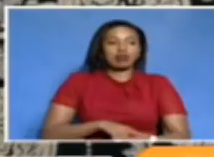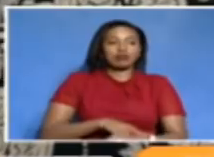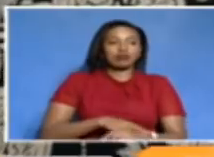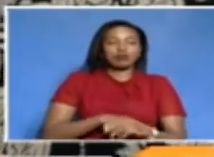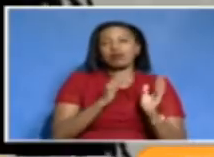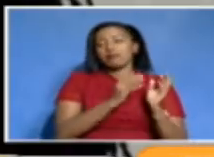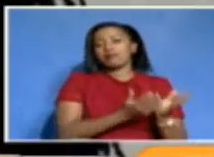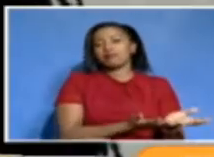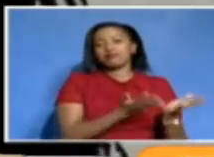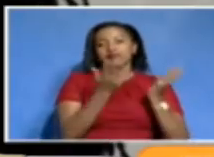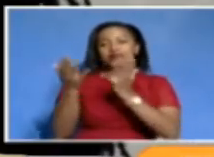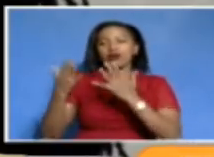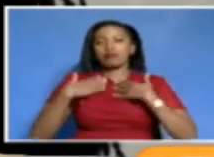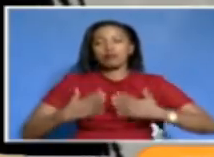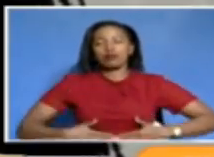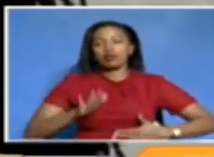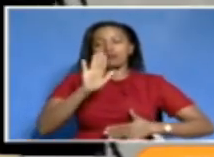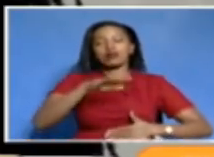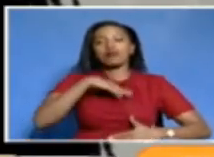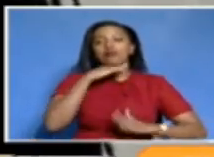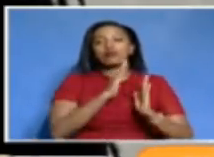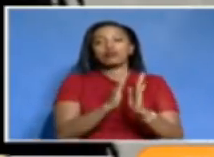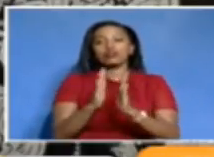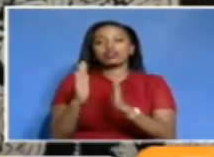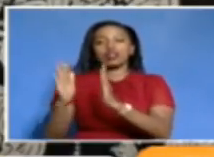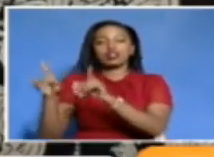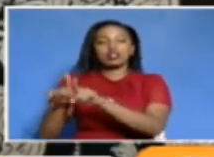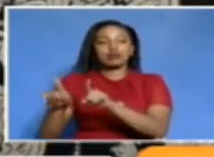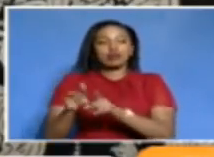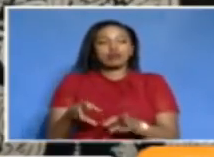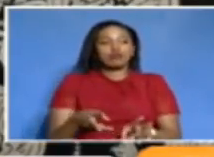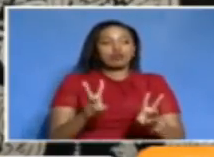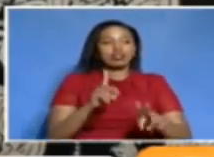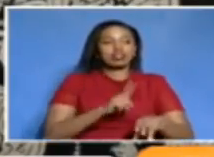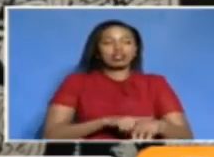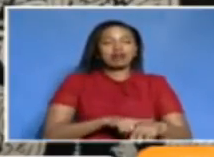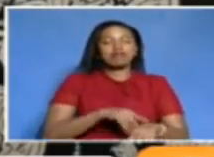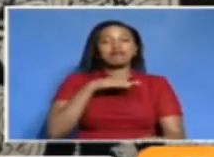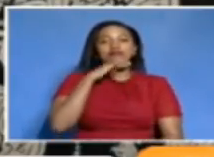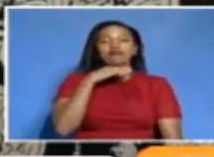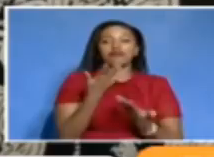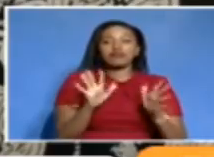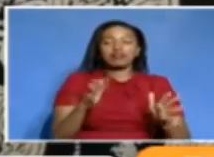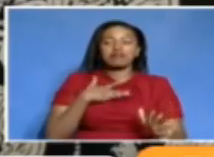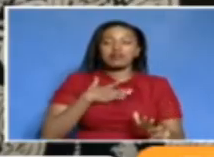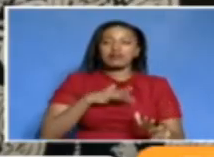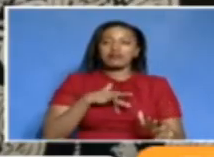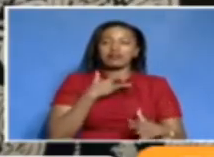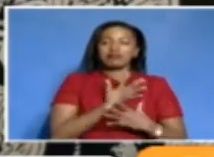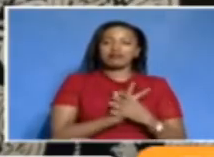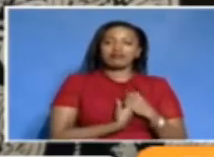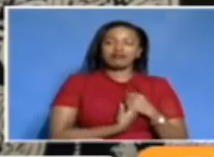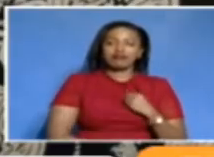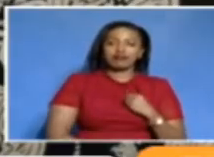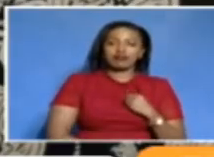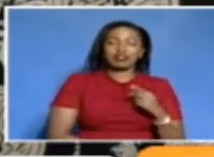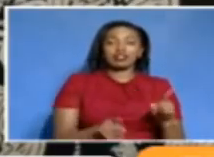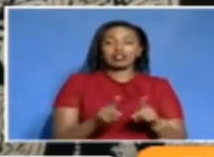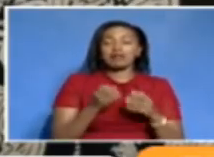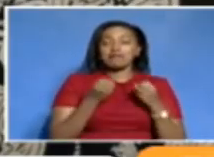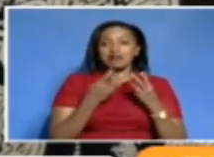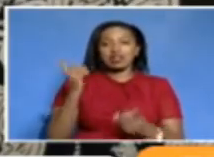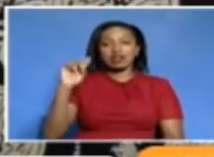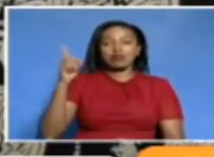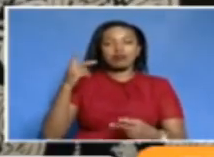nikirudi ilikuwa hivyo hivyo. Sasa wakati aliaga mimi nikaiswa na nguvu. Like many Nairobians, Peter fails to understand